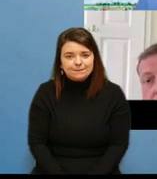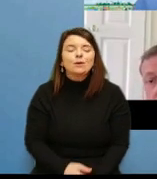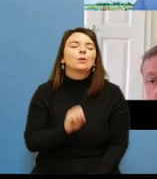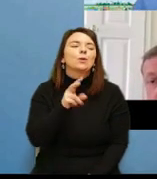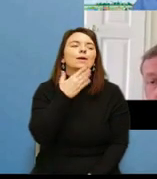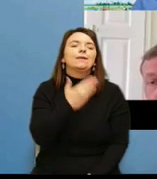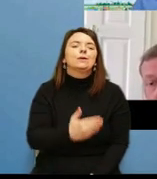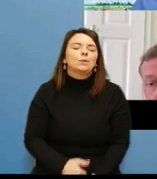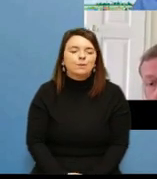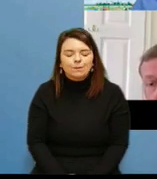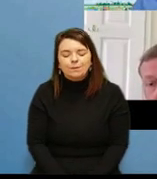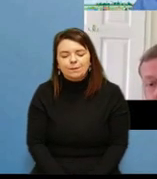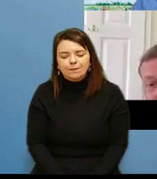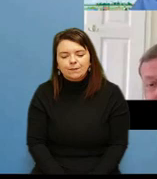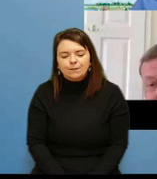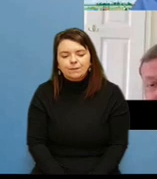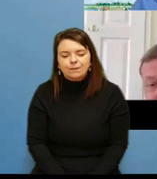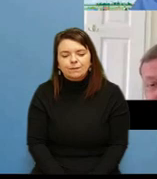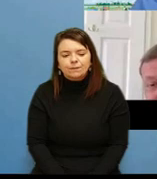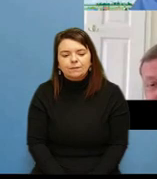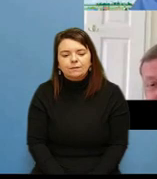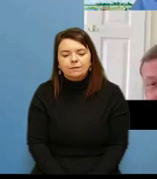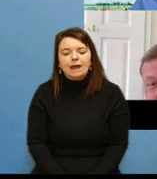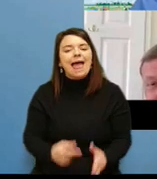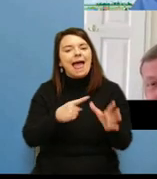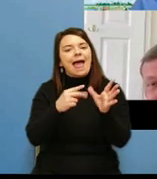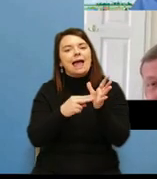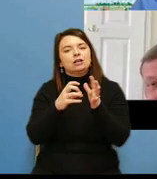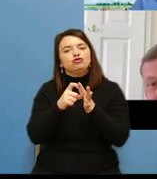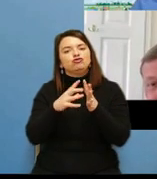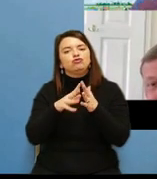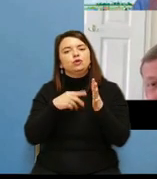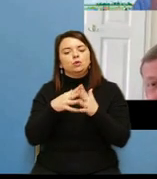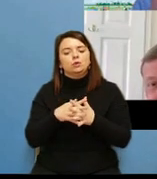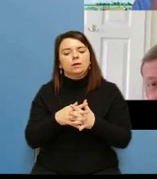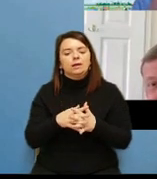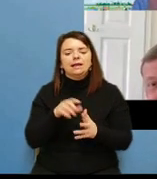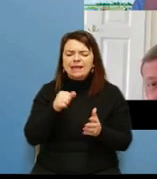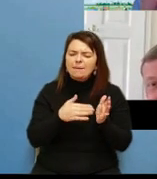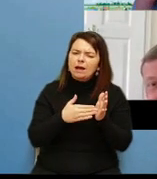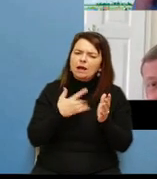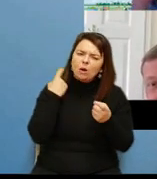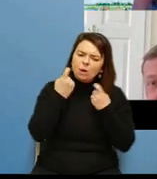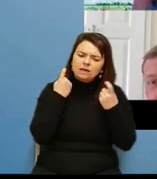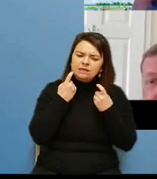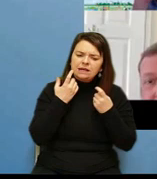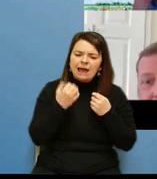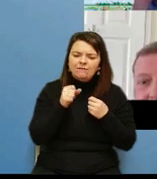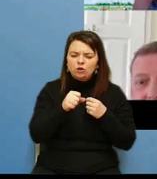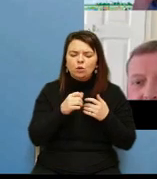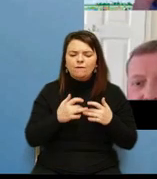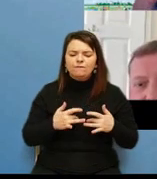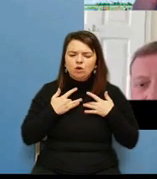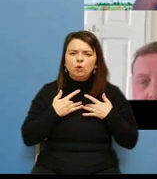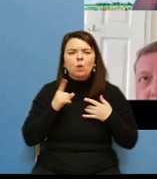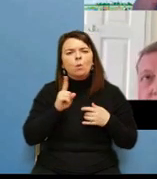If I'm repeating myself. Okay, thank you. Okay. Yeah. Thanks, John. Andrew. Yeah, Michael,